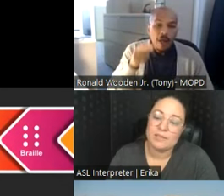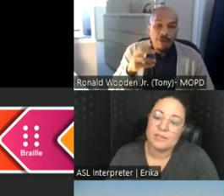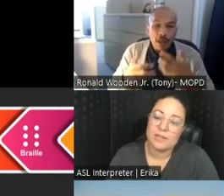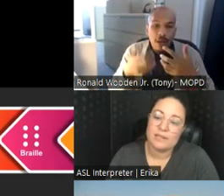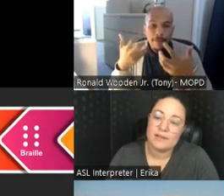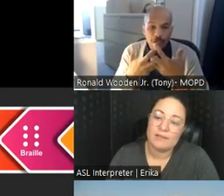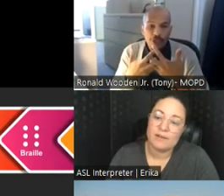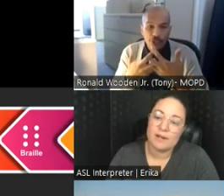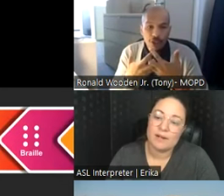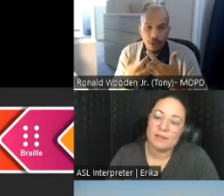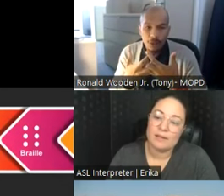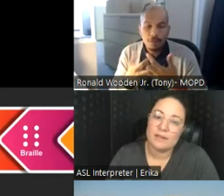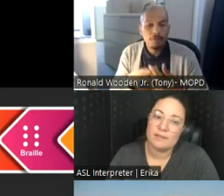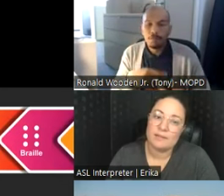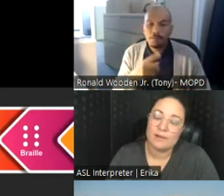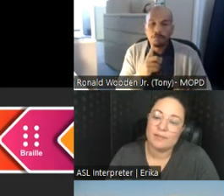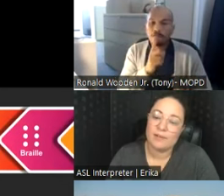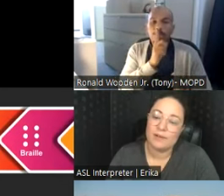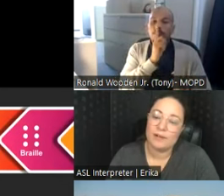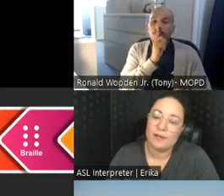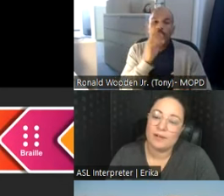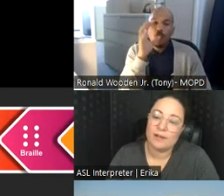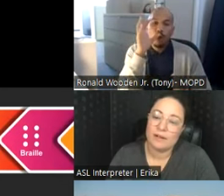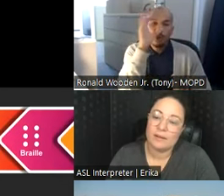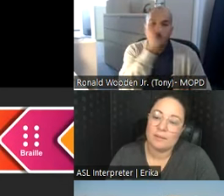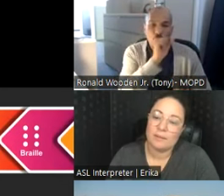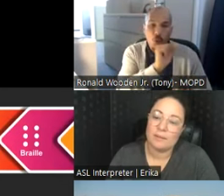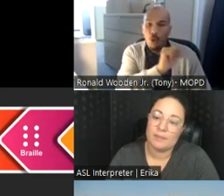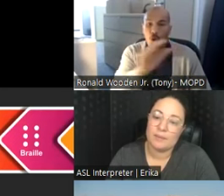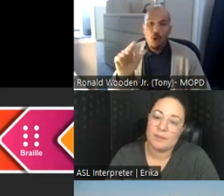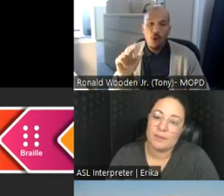These are signs of deaf and hard of hearing